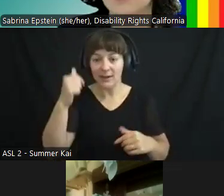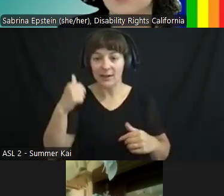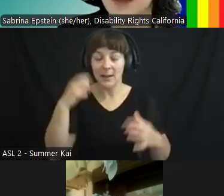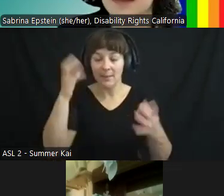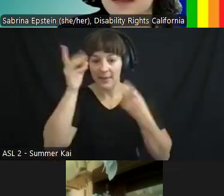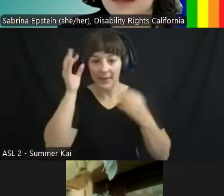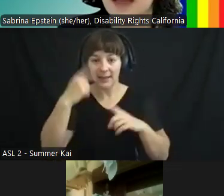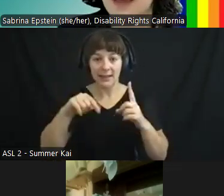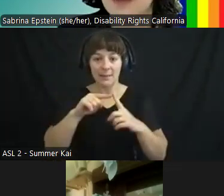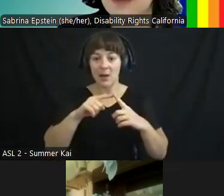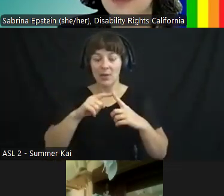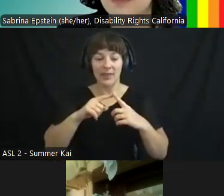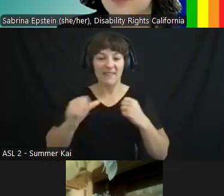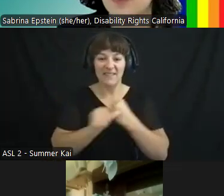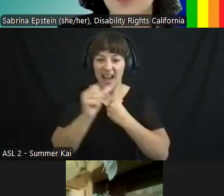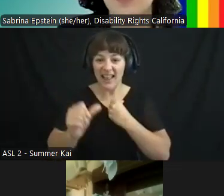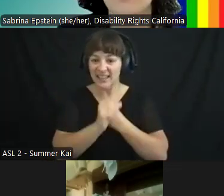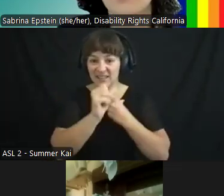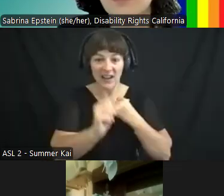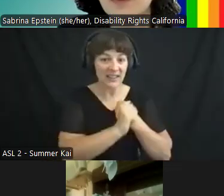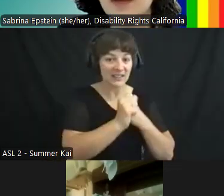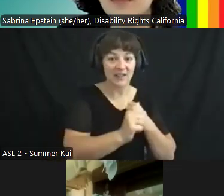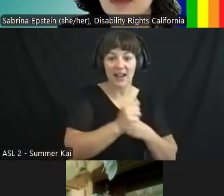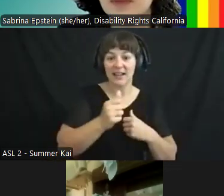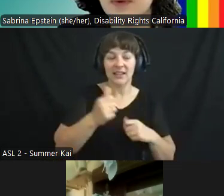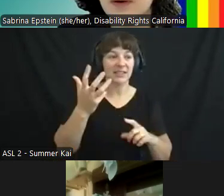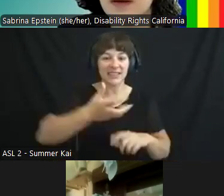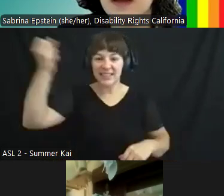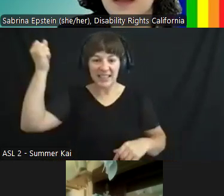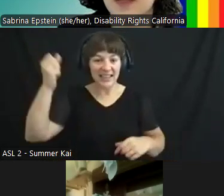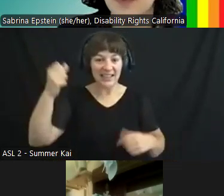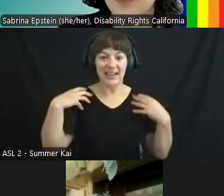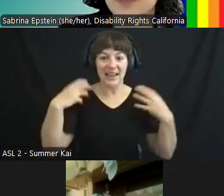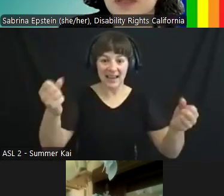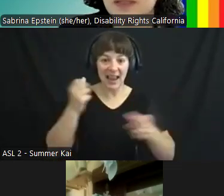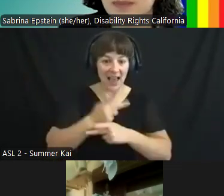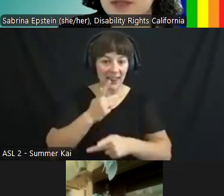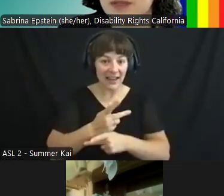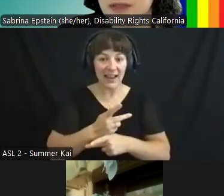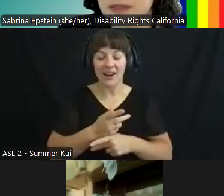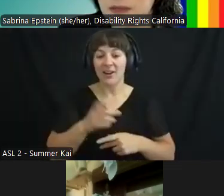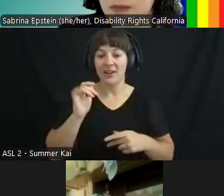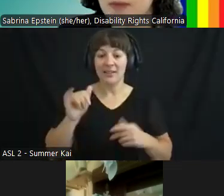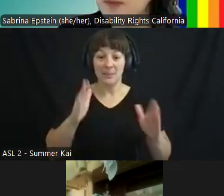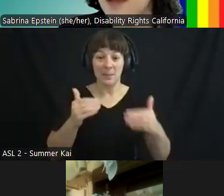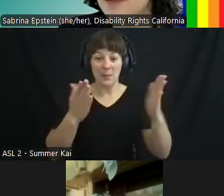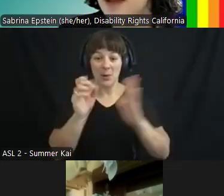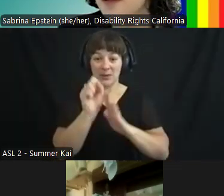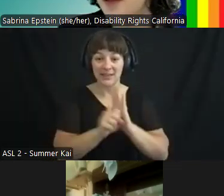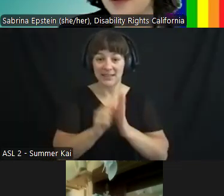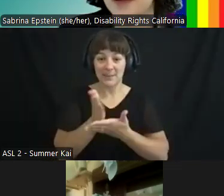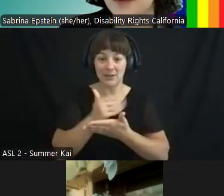thinking about the violence that is ripping healthcare away from people, that's proposed in the state budget this year for people